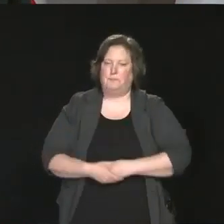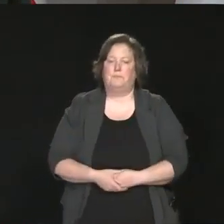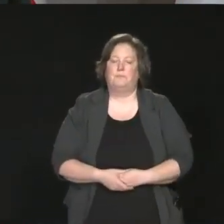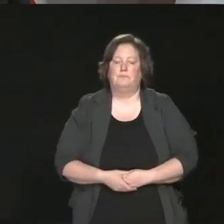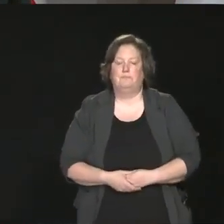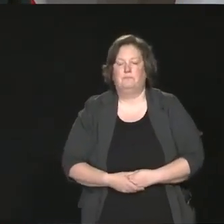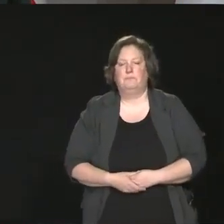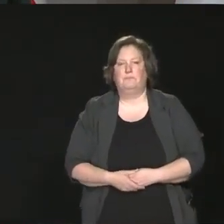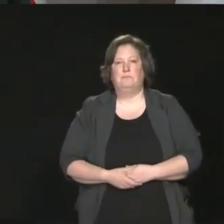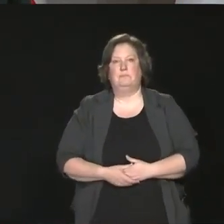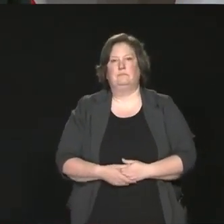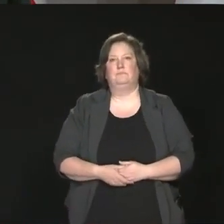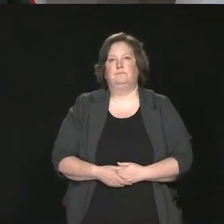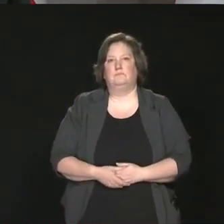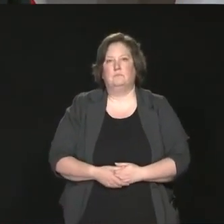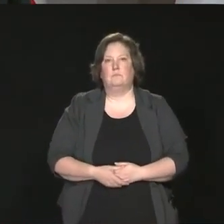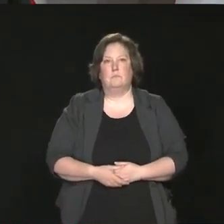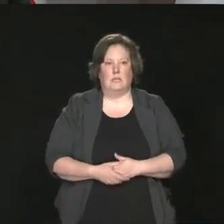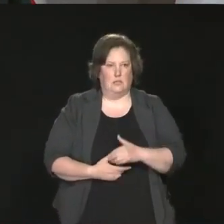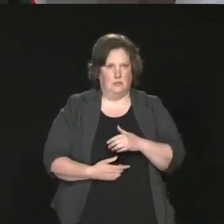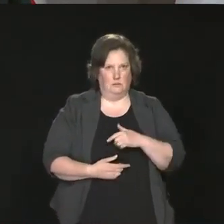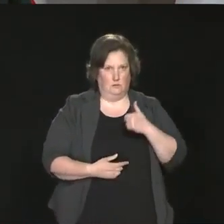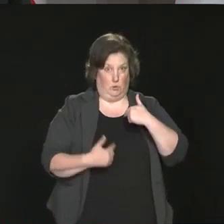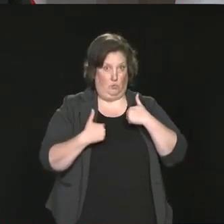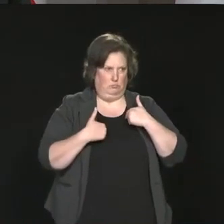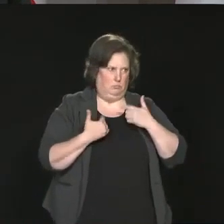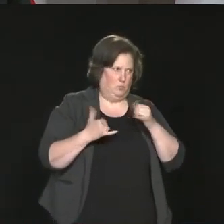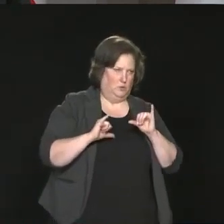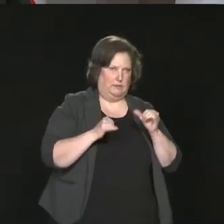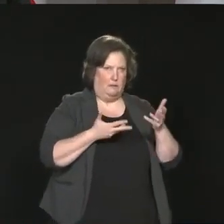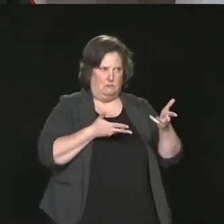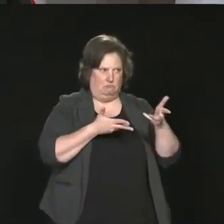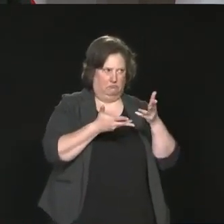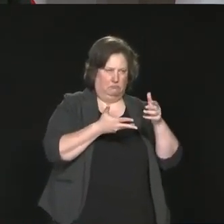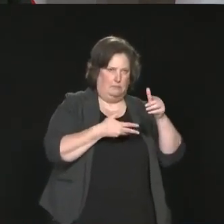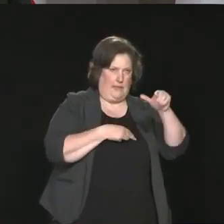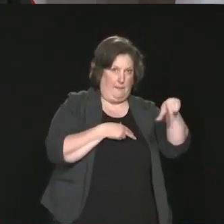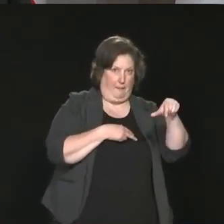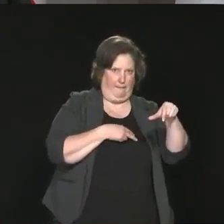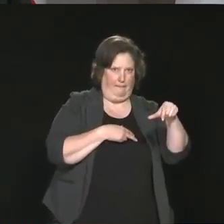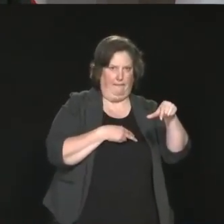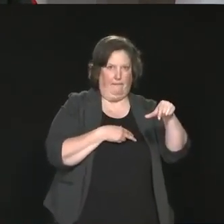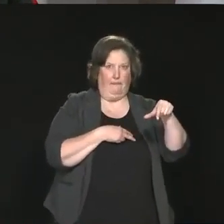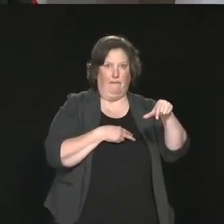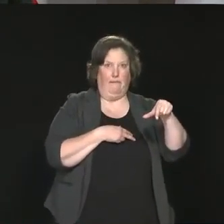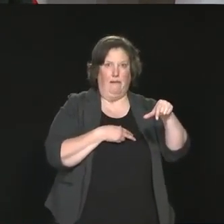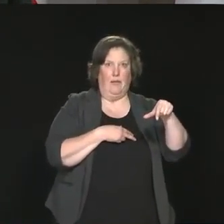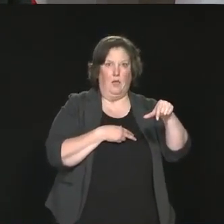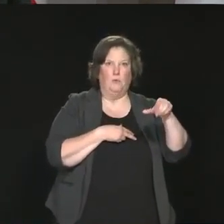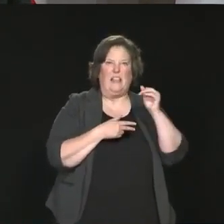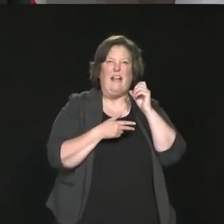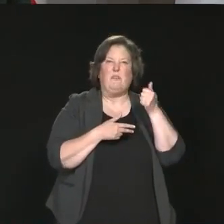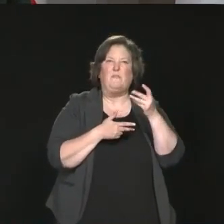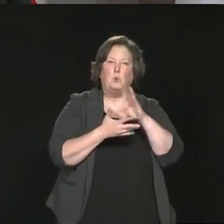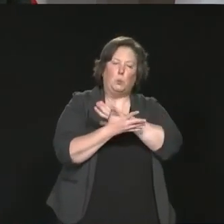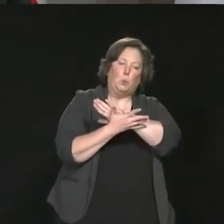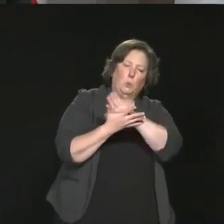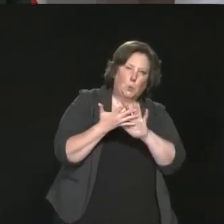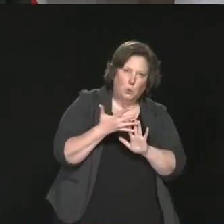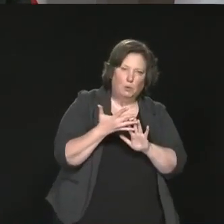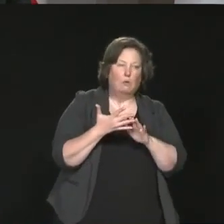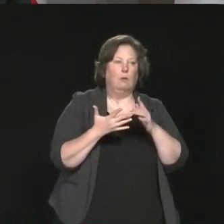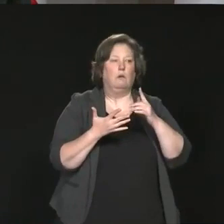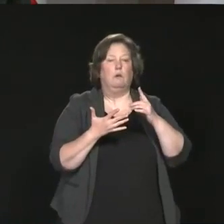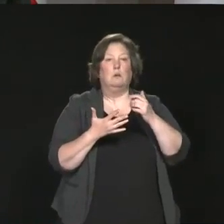Quebec, a combination of Canadian Red Cross volunteers and workers, and as well